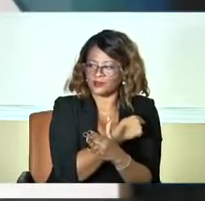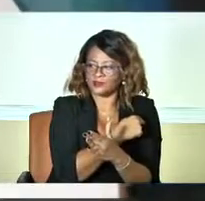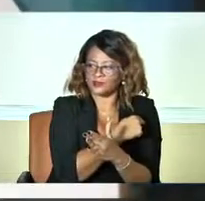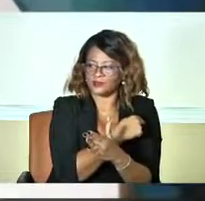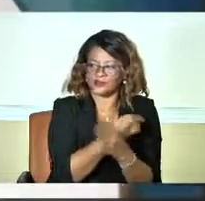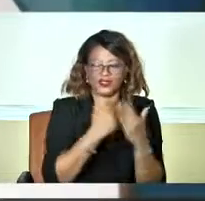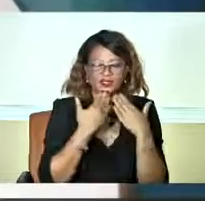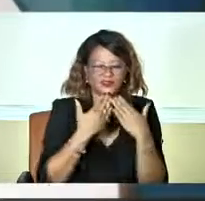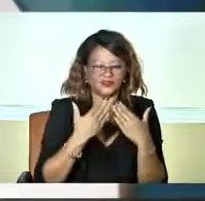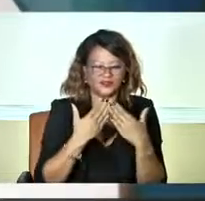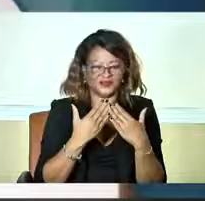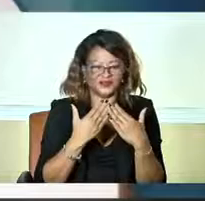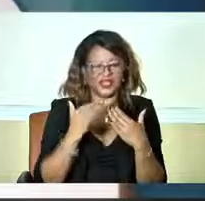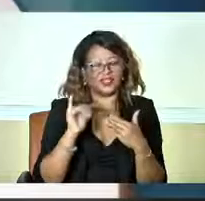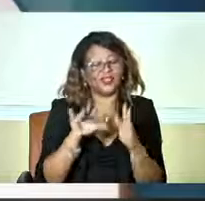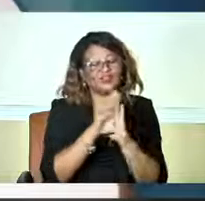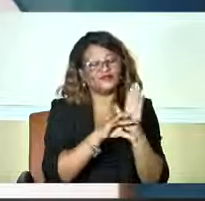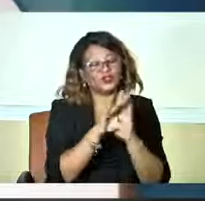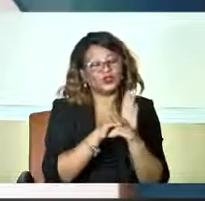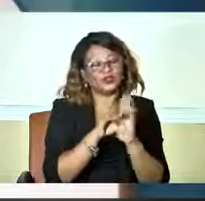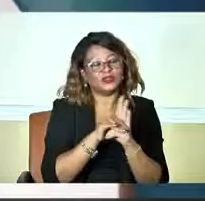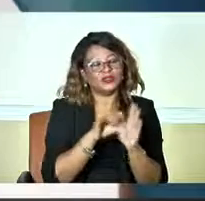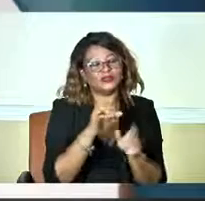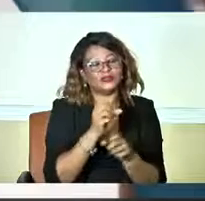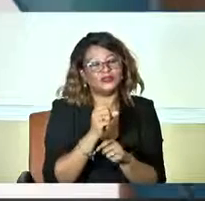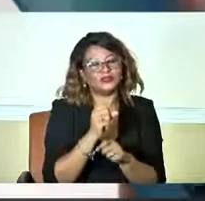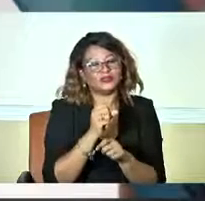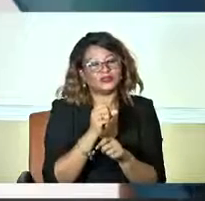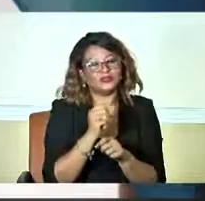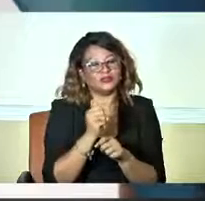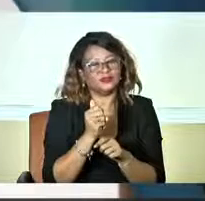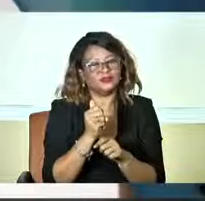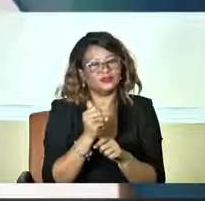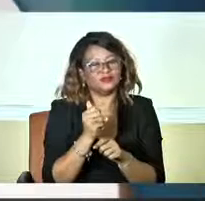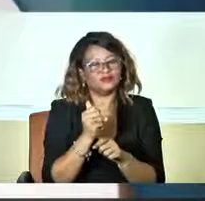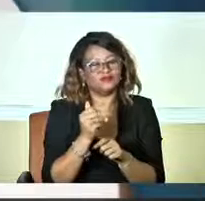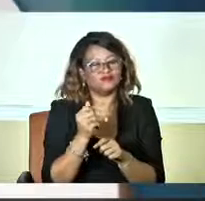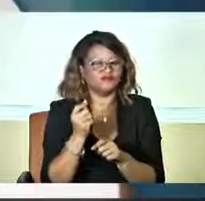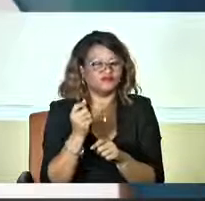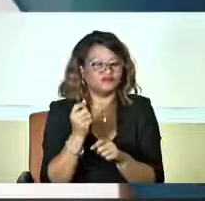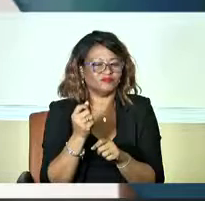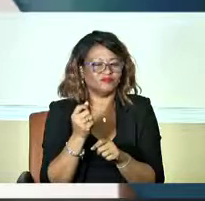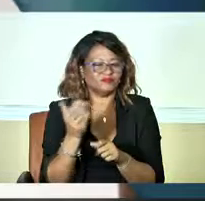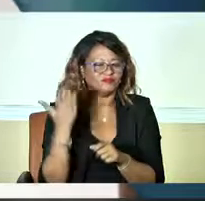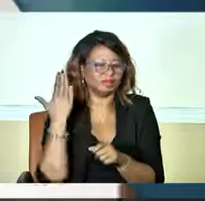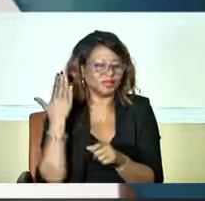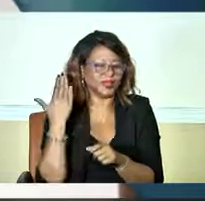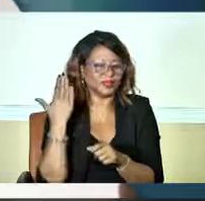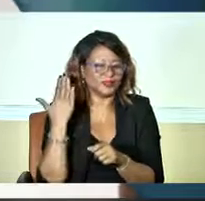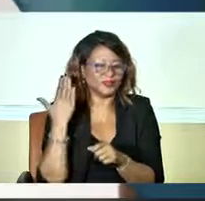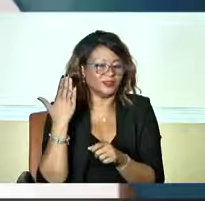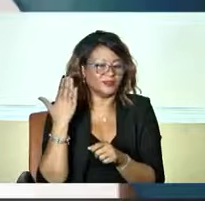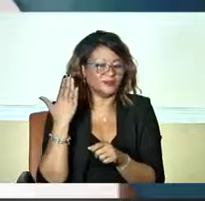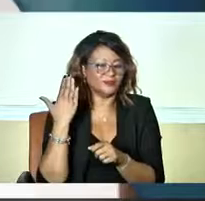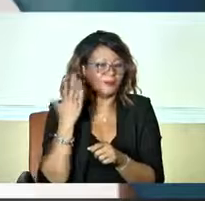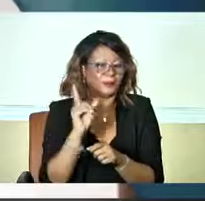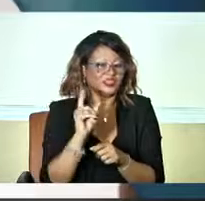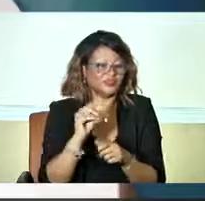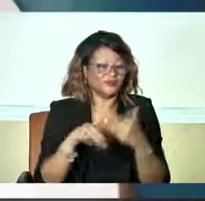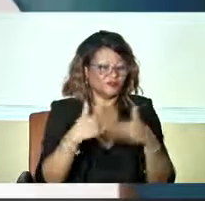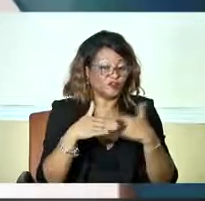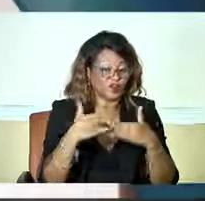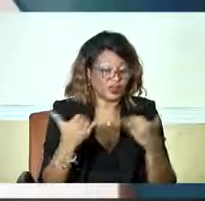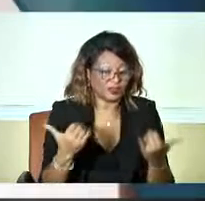Thank you. And that video would have been taken some time ago, so the progress has even progressed even further since